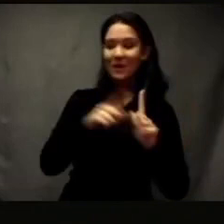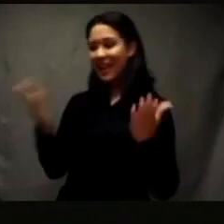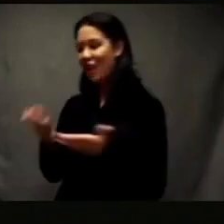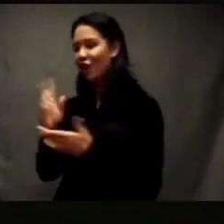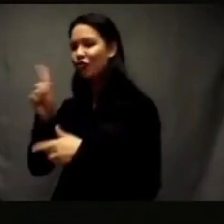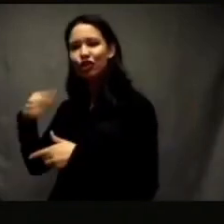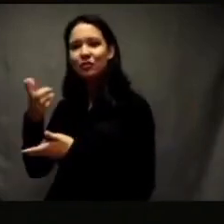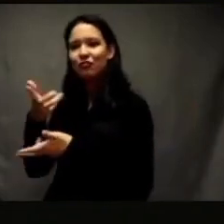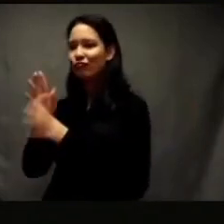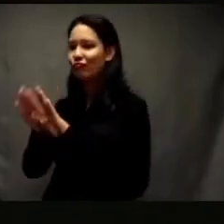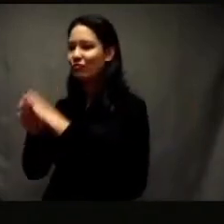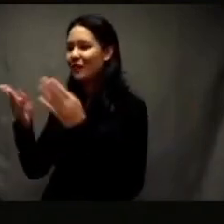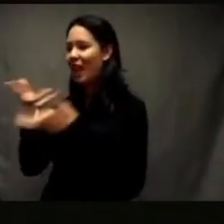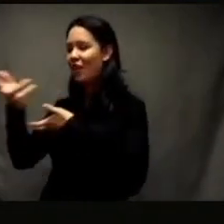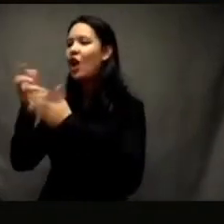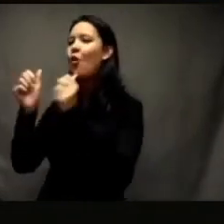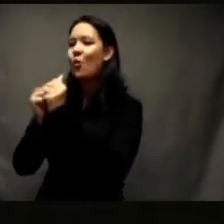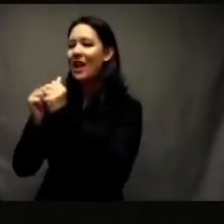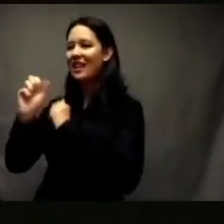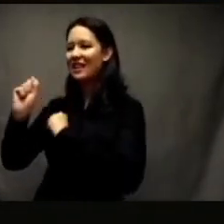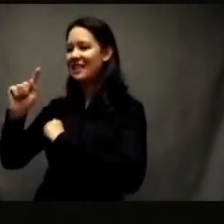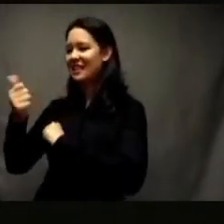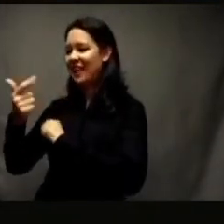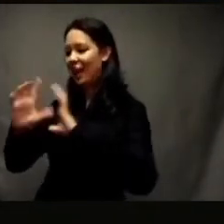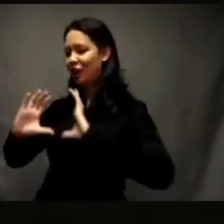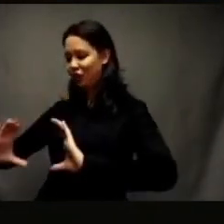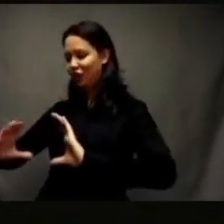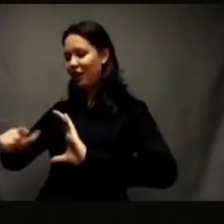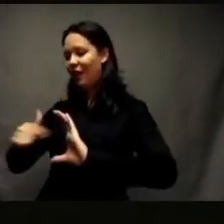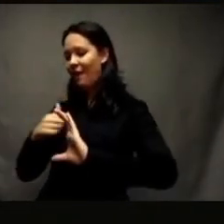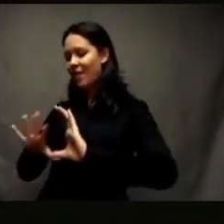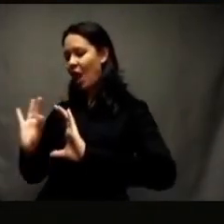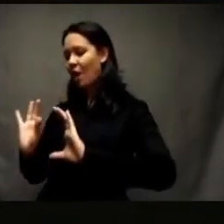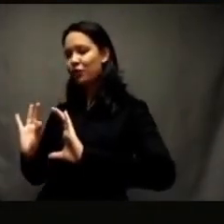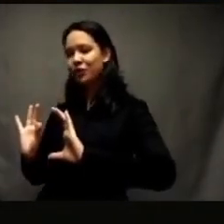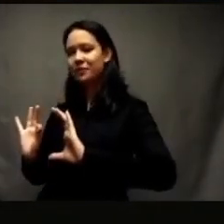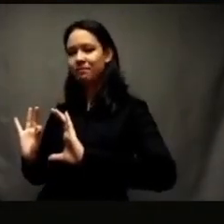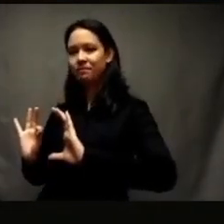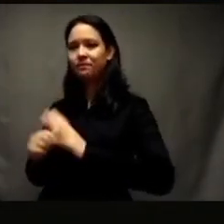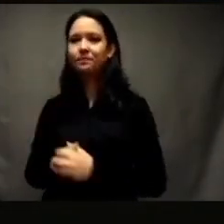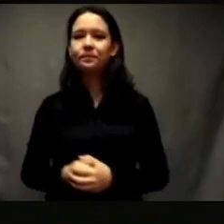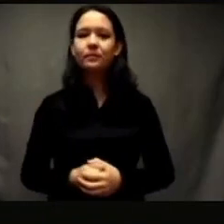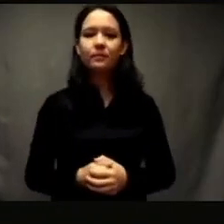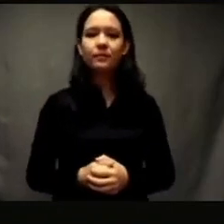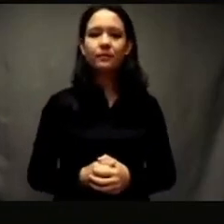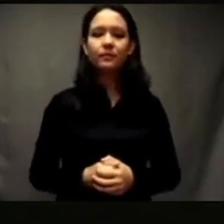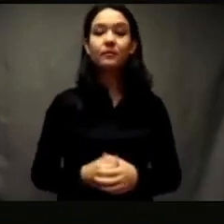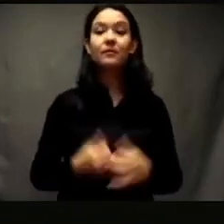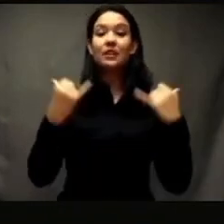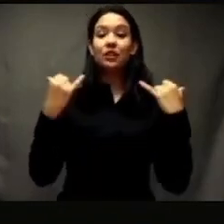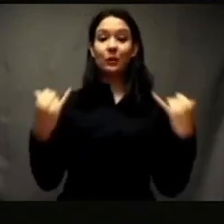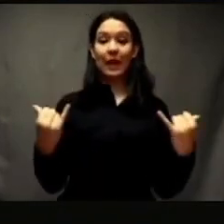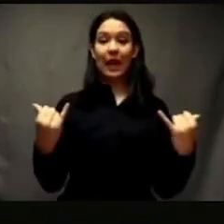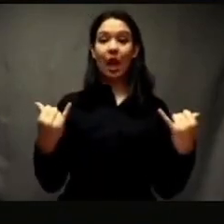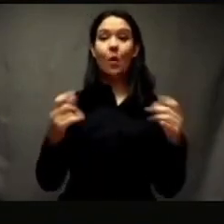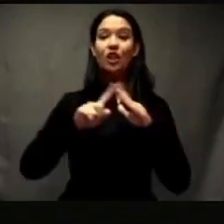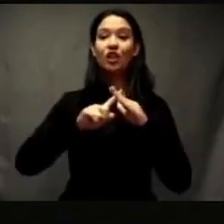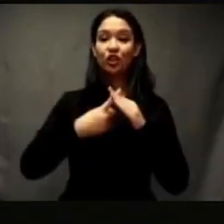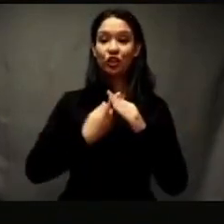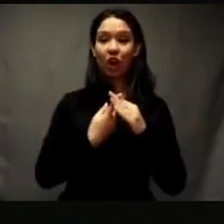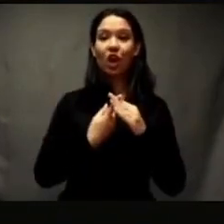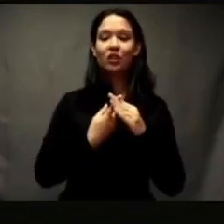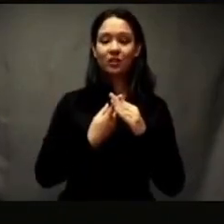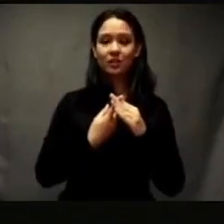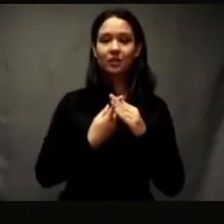interface itself right below the stage on Scratch. Okay, so now I'm back to where we started. So I'm back to